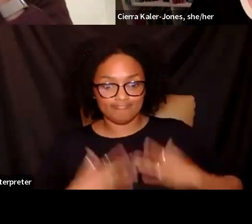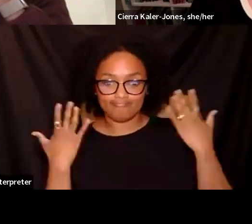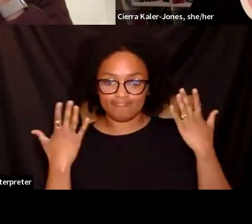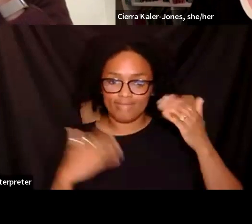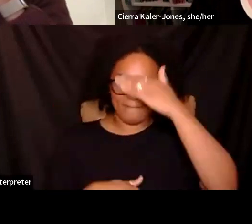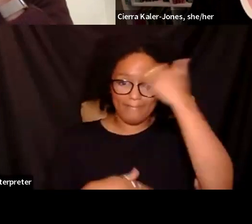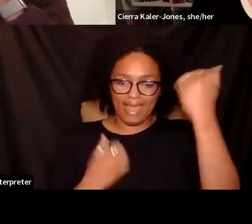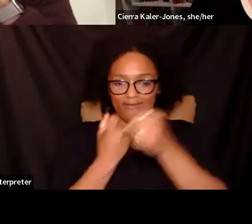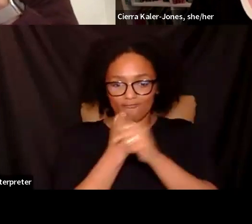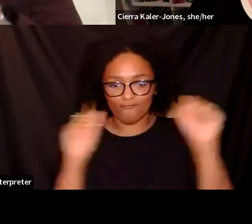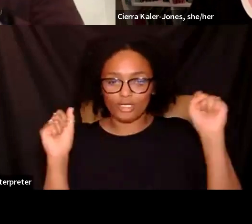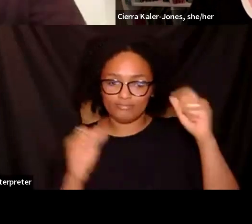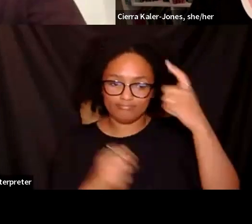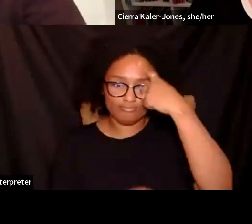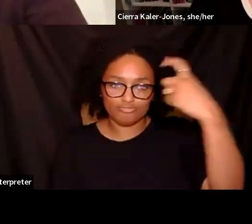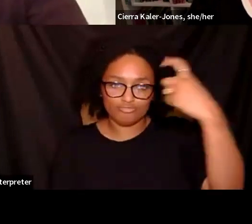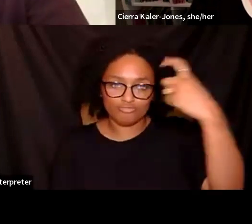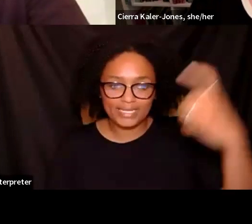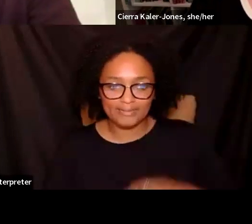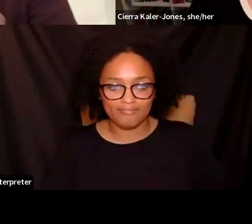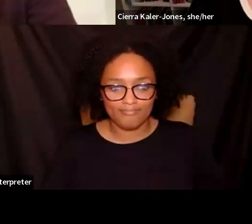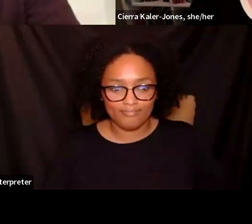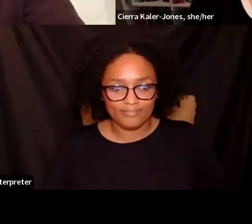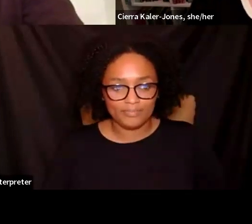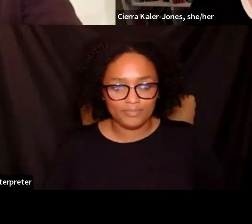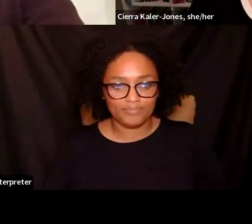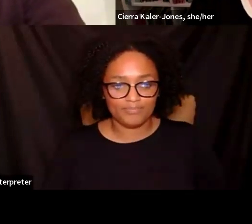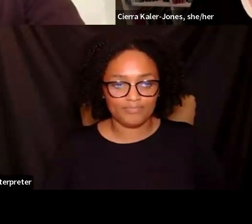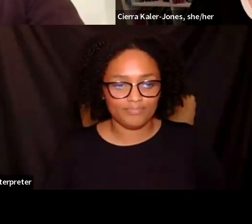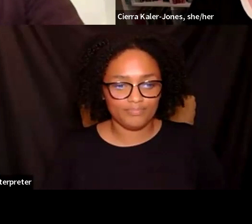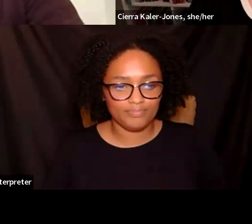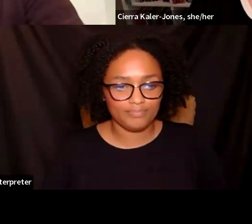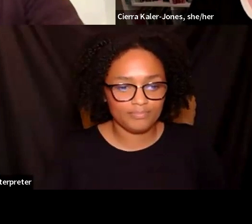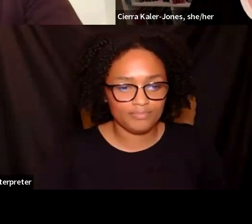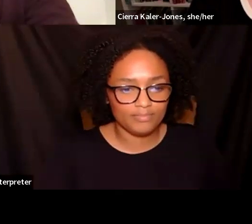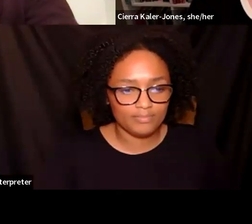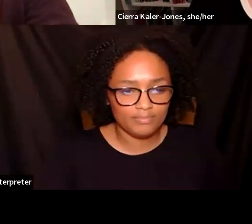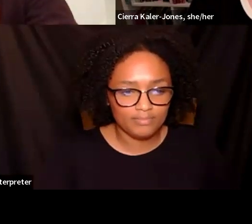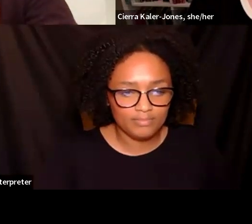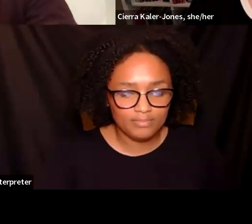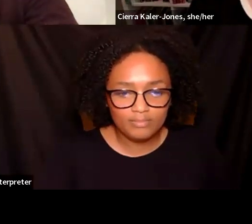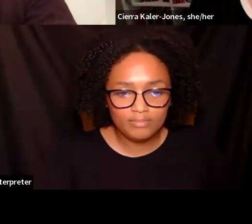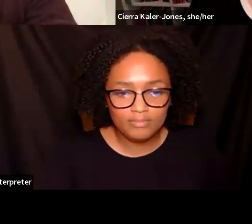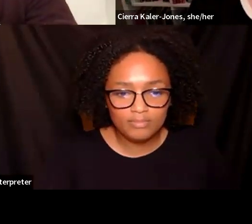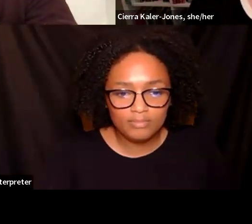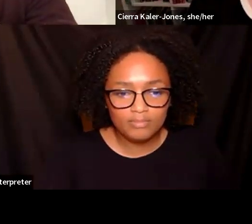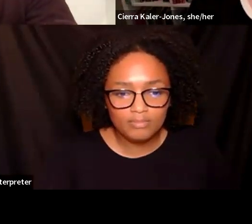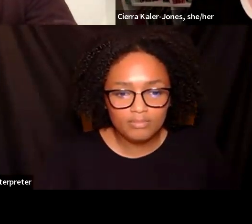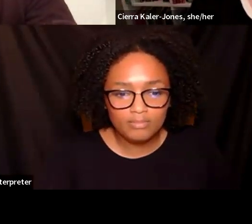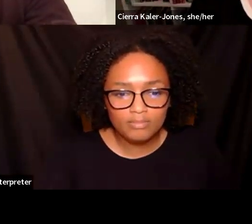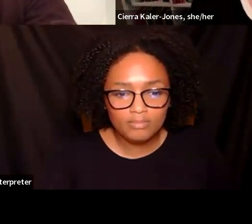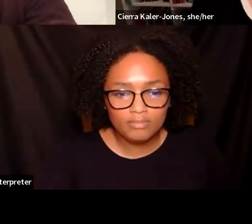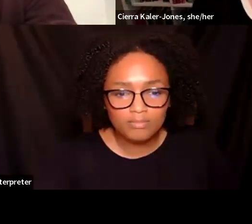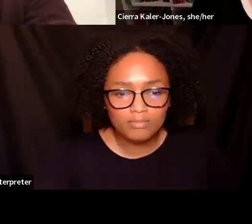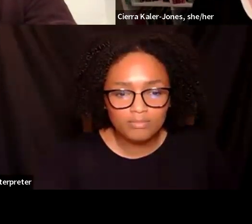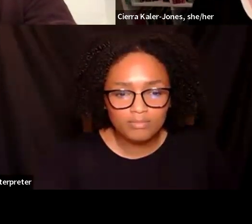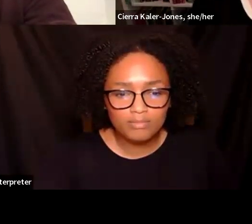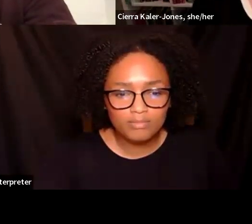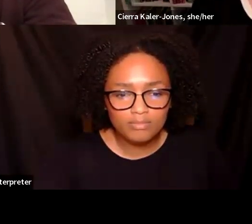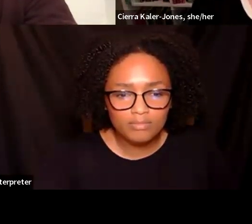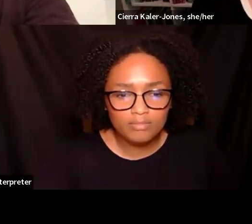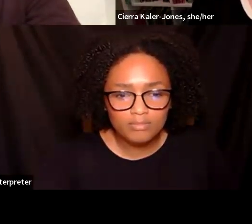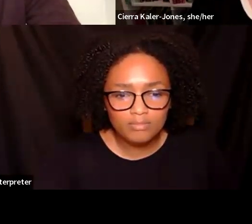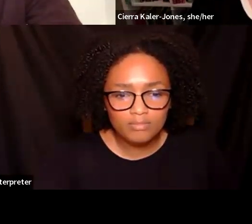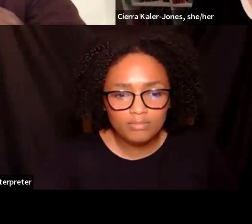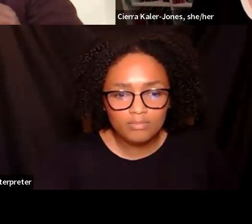dreaming. Yeah. Yeah, if I could just, I mean, that's just picking up on that last point that Imani shared